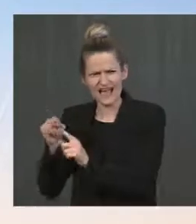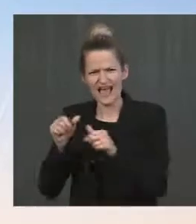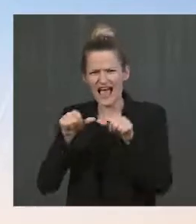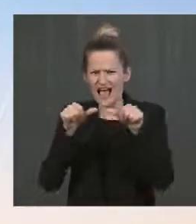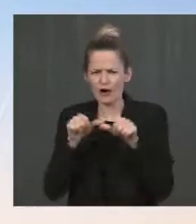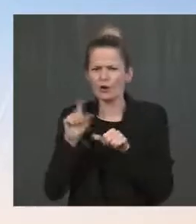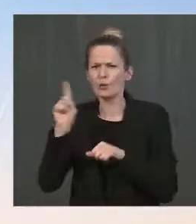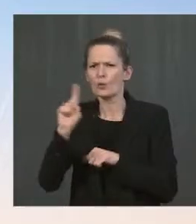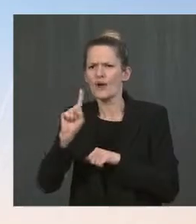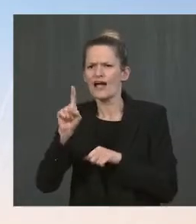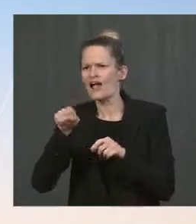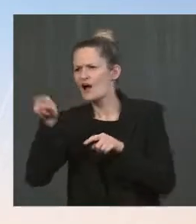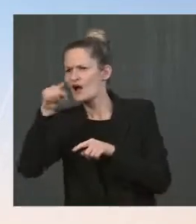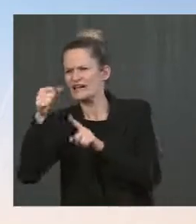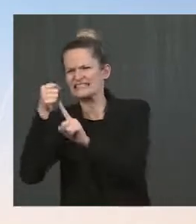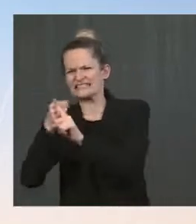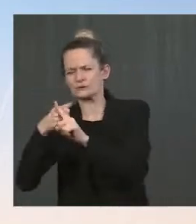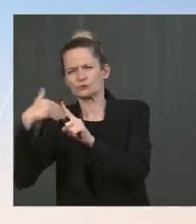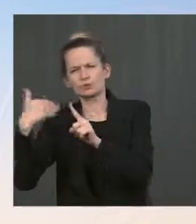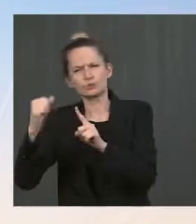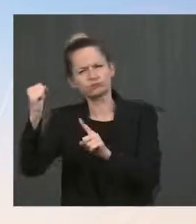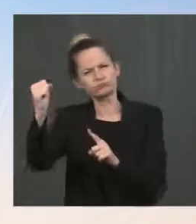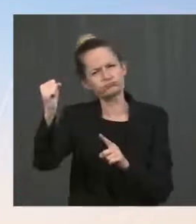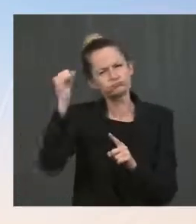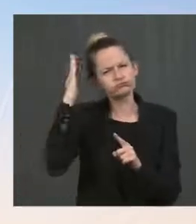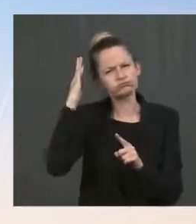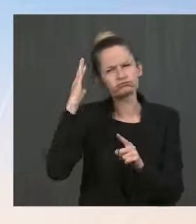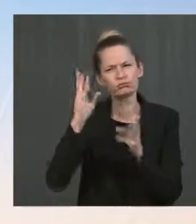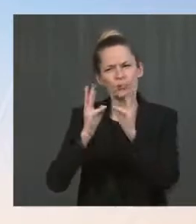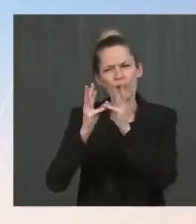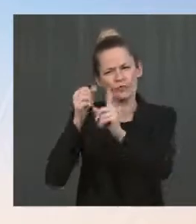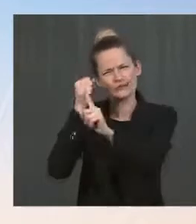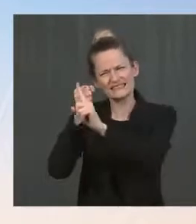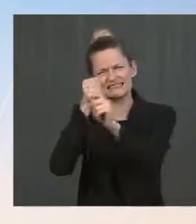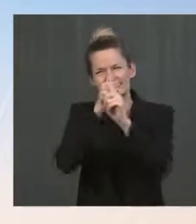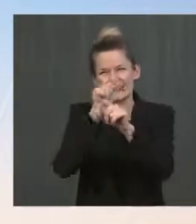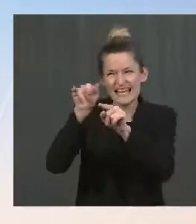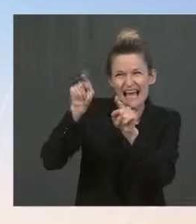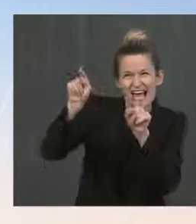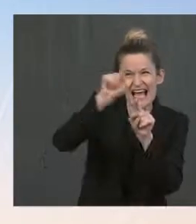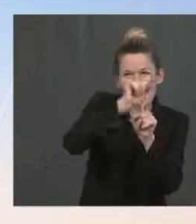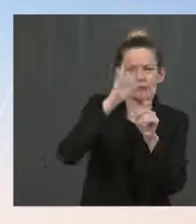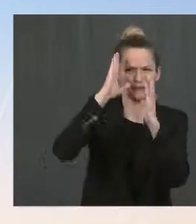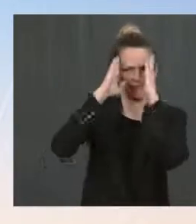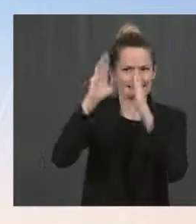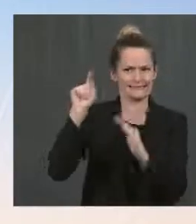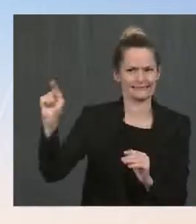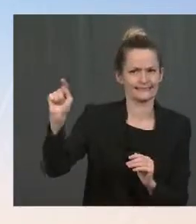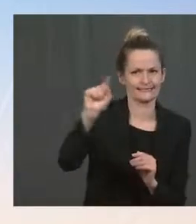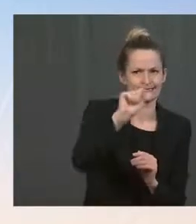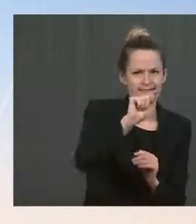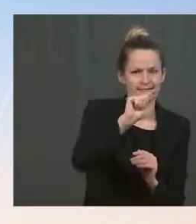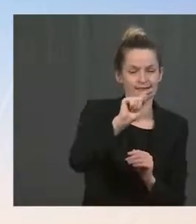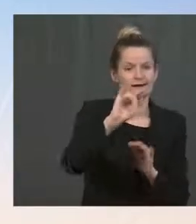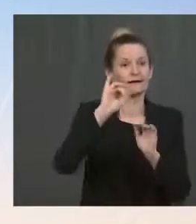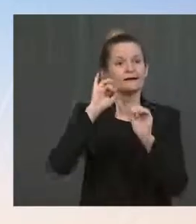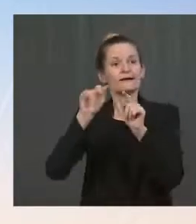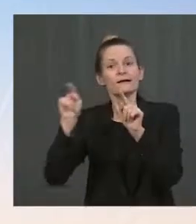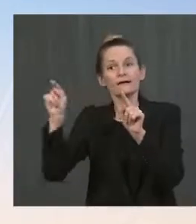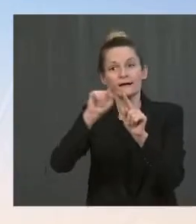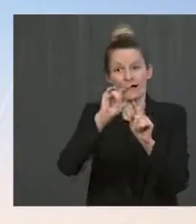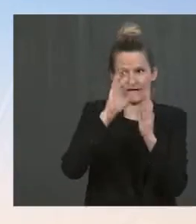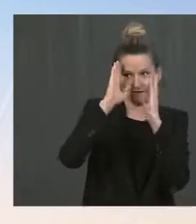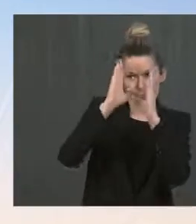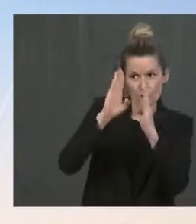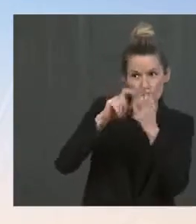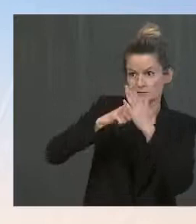weeks or D3 or greater. The hope is that by providing this resource, we'll be able to make it easier for farmers to stay in business